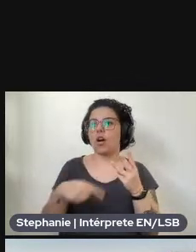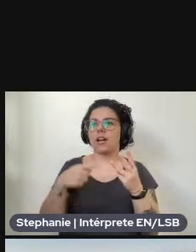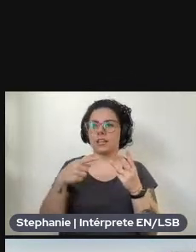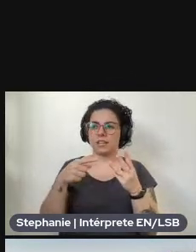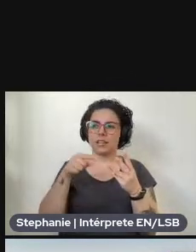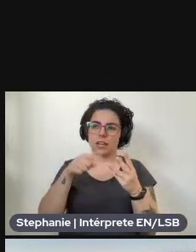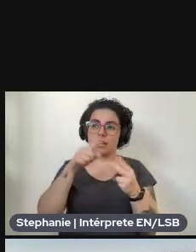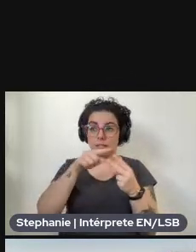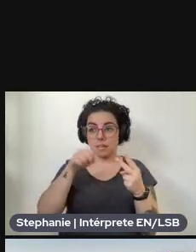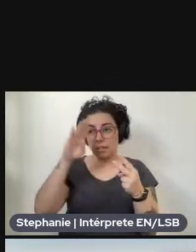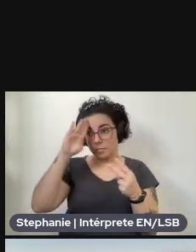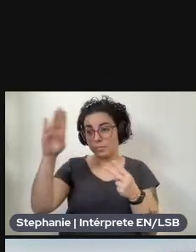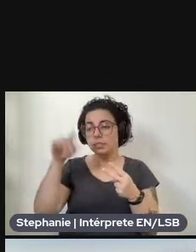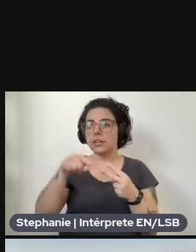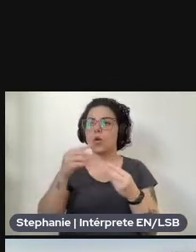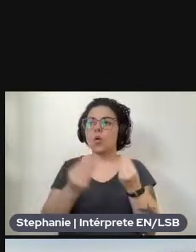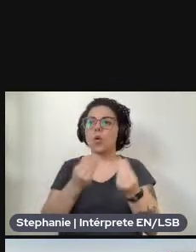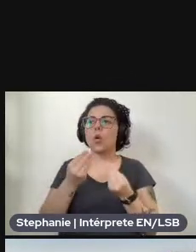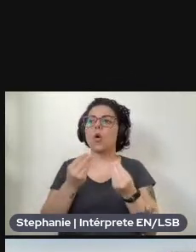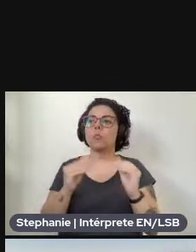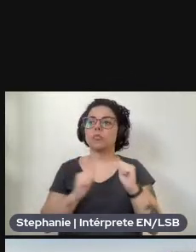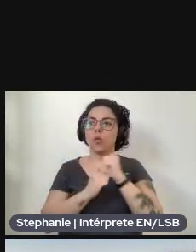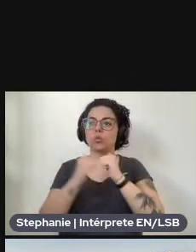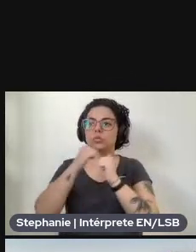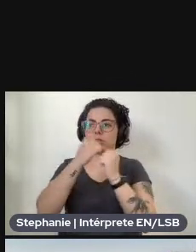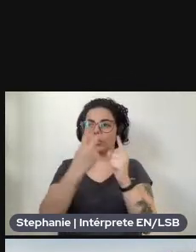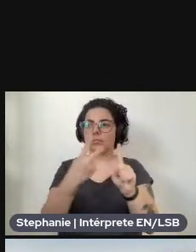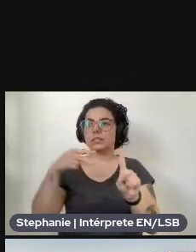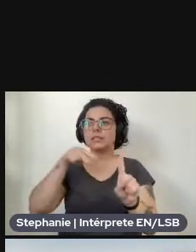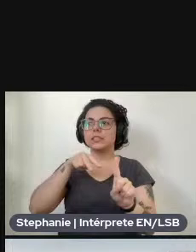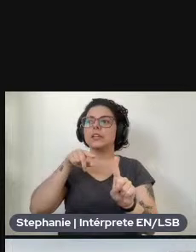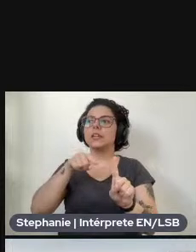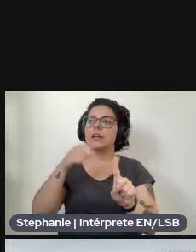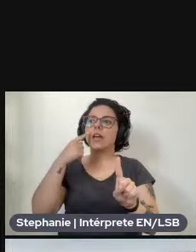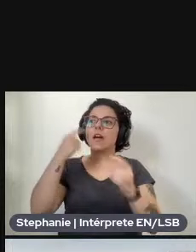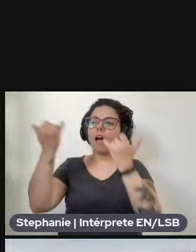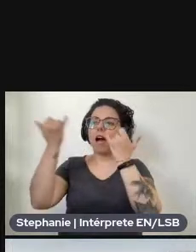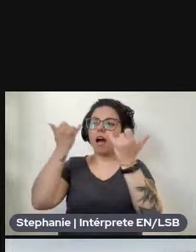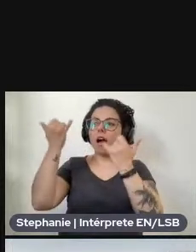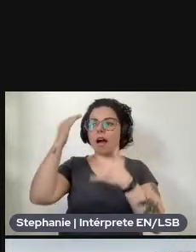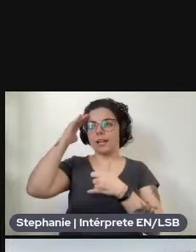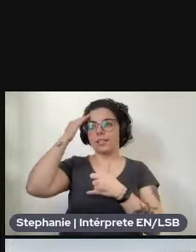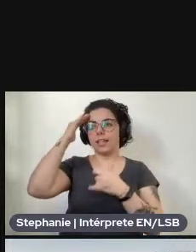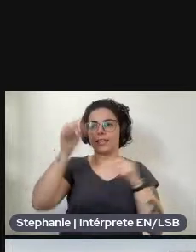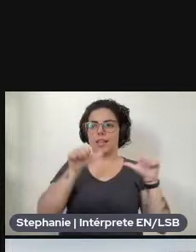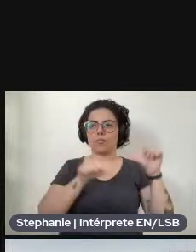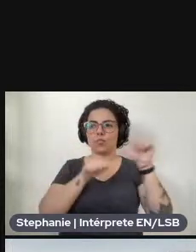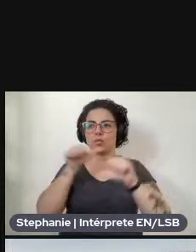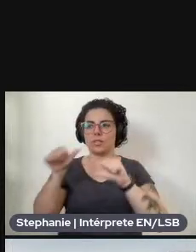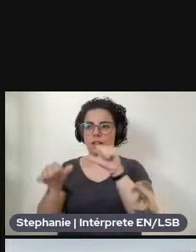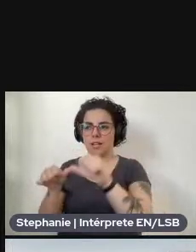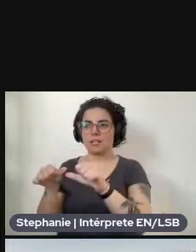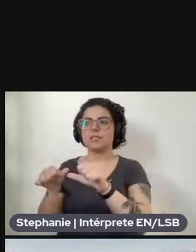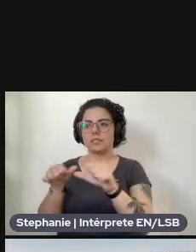the constructional approach provided further insight into the changing relationship between the different variants, so between